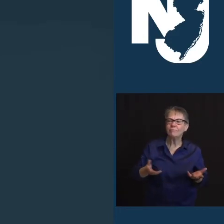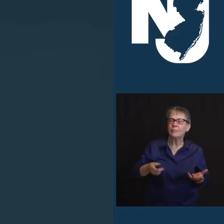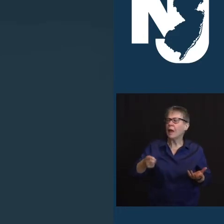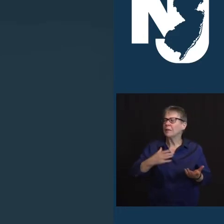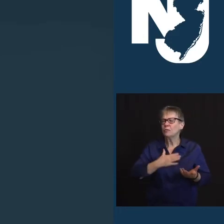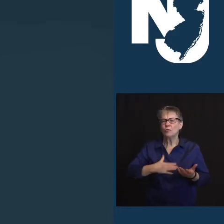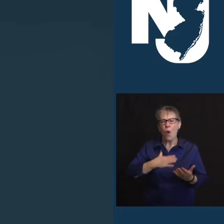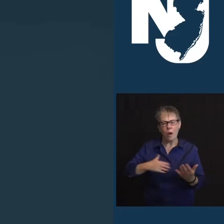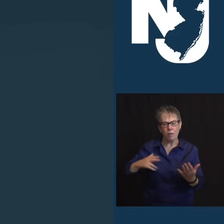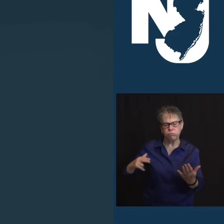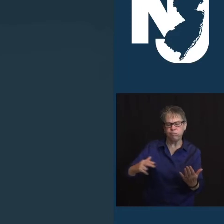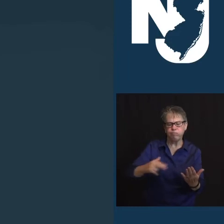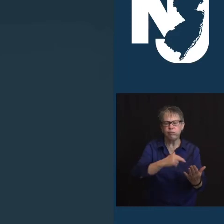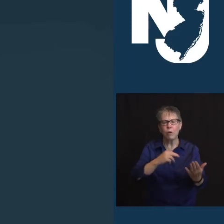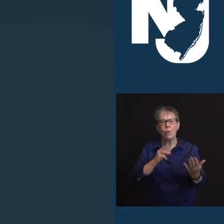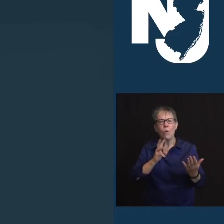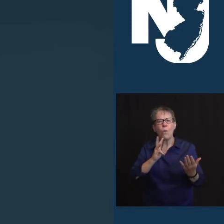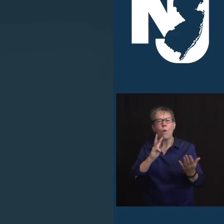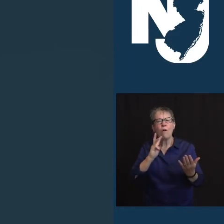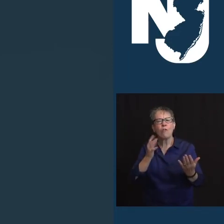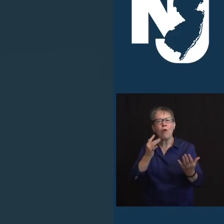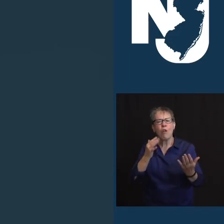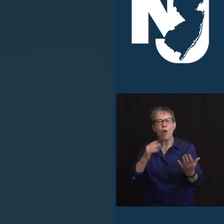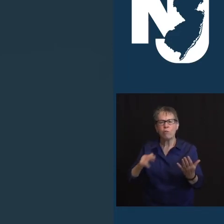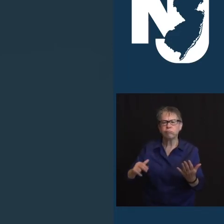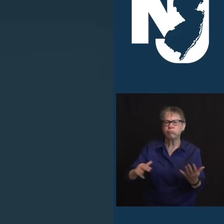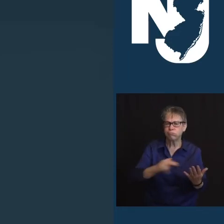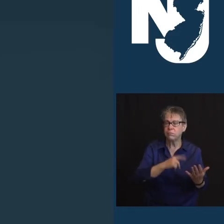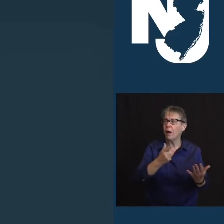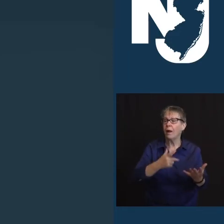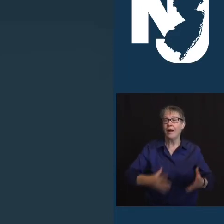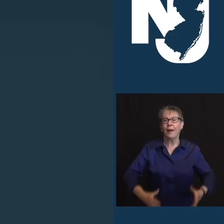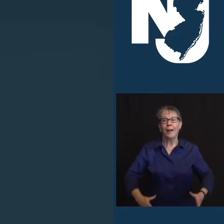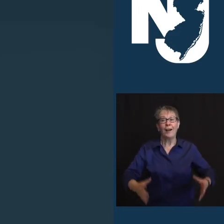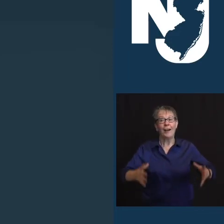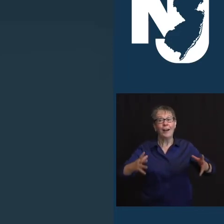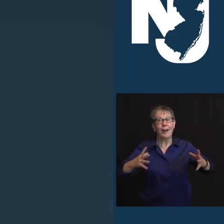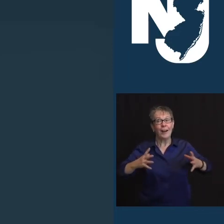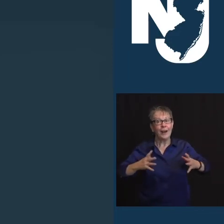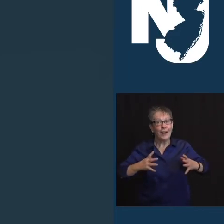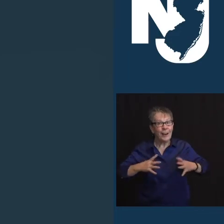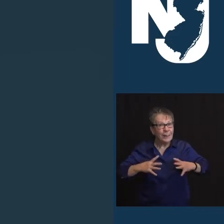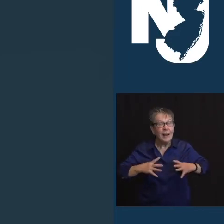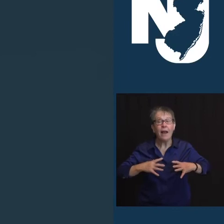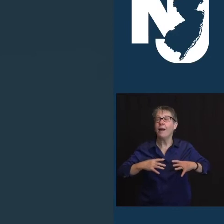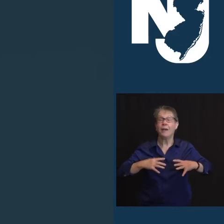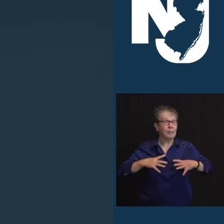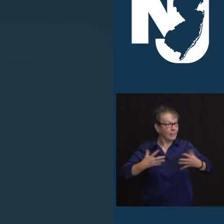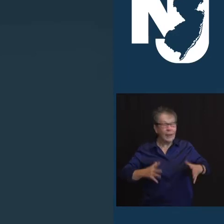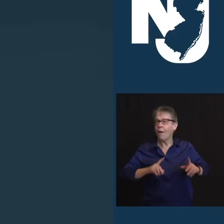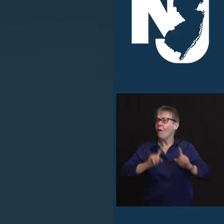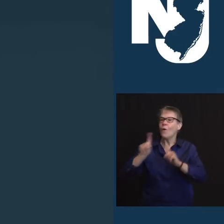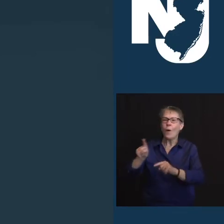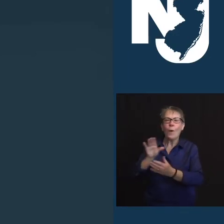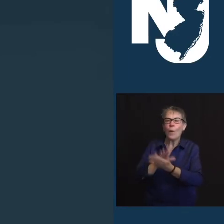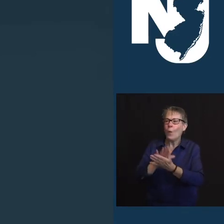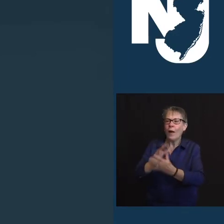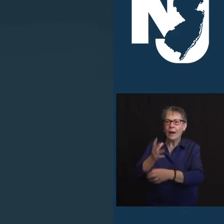retirement, he found the time to go back to school and earn an associate's degree with a focus in the fine arts. Last Monday would have